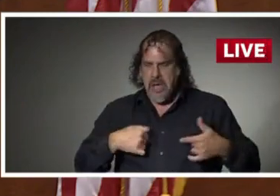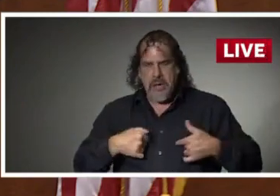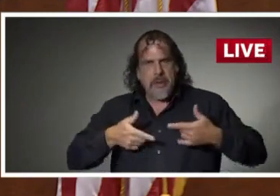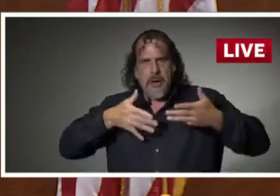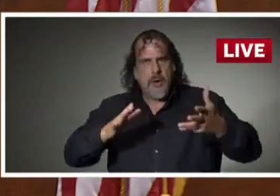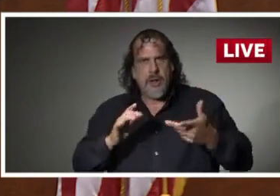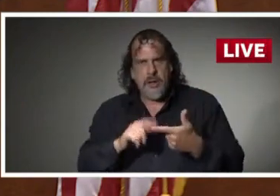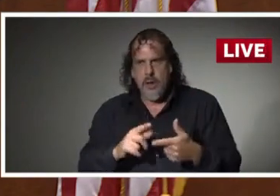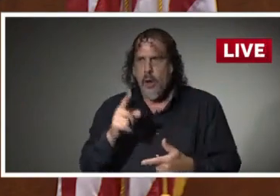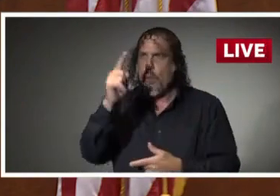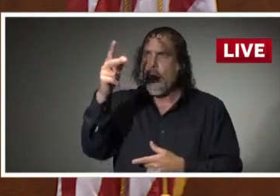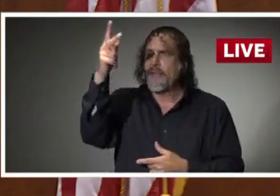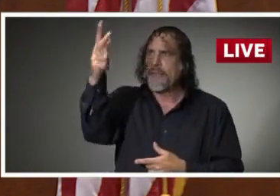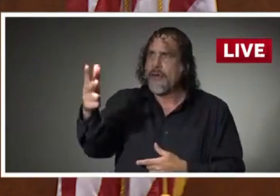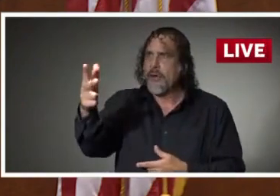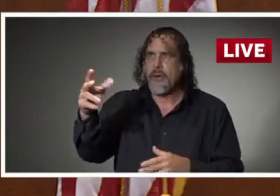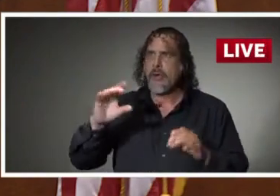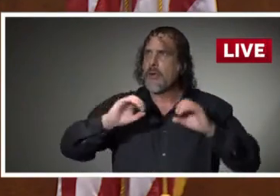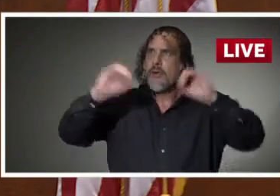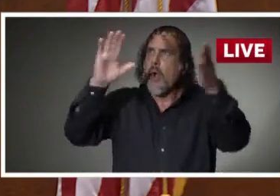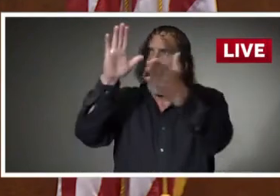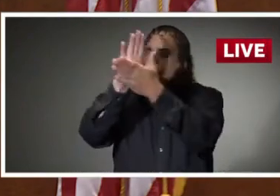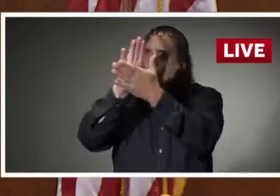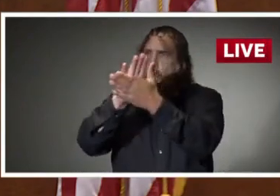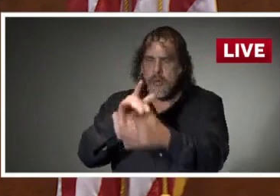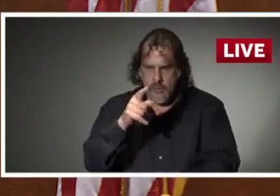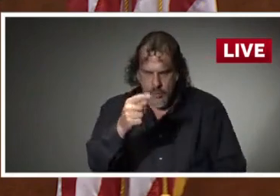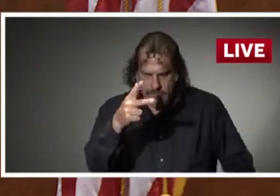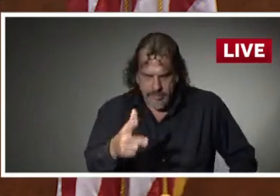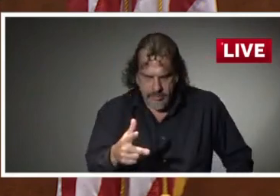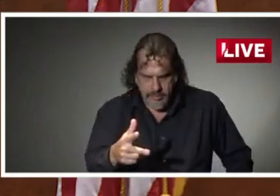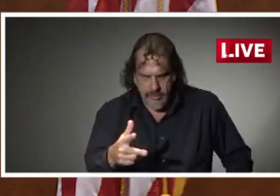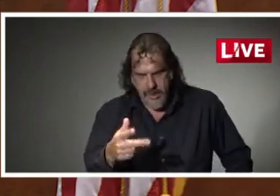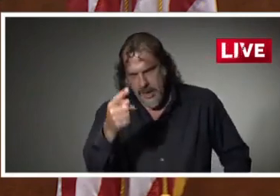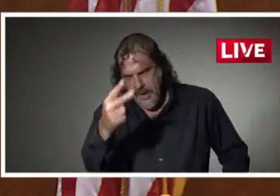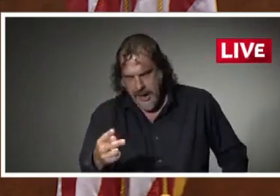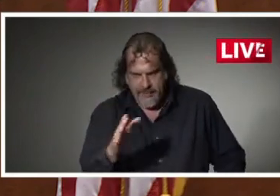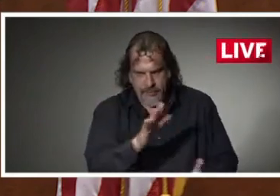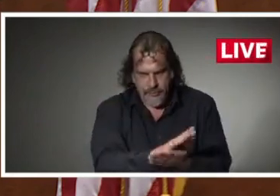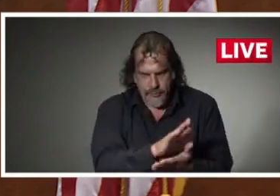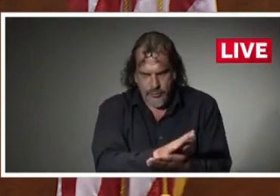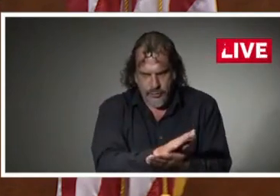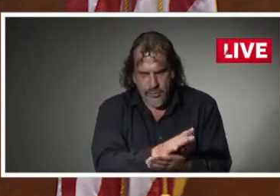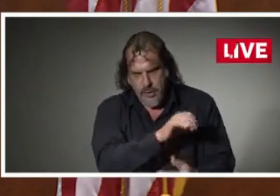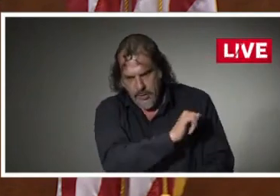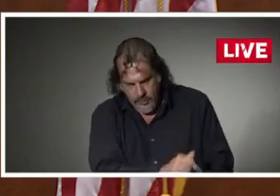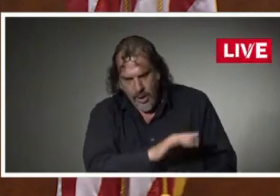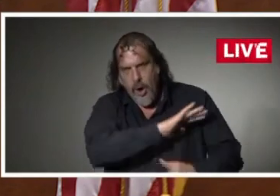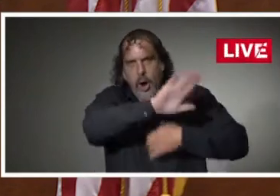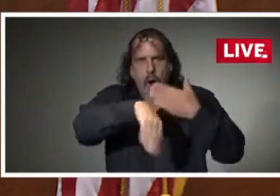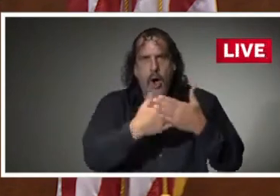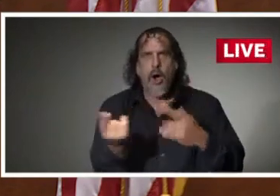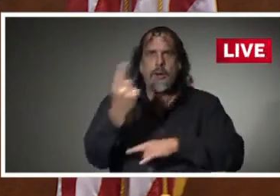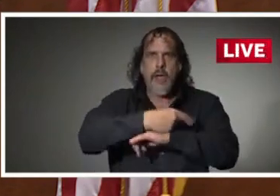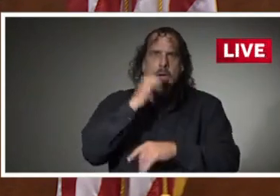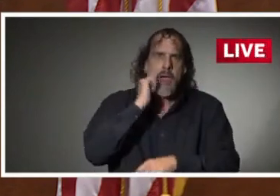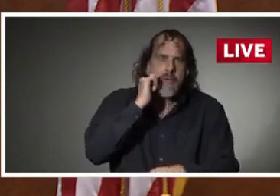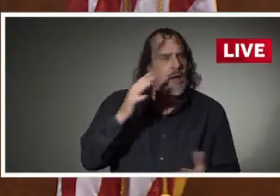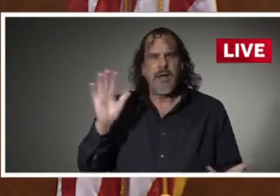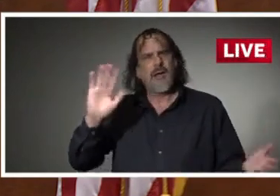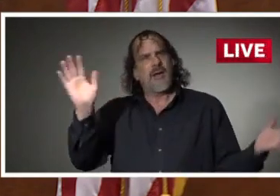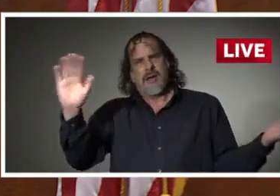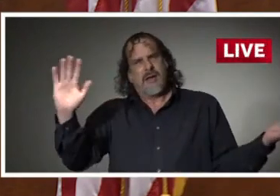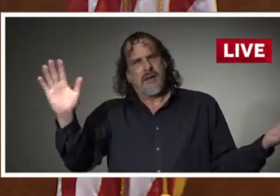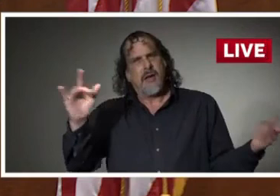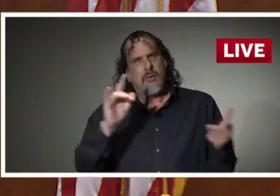a third of our school districts not do any school, and a third of our school districts do every single day in the classroom. So we're going to continue to figure out